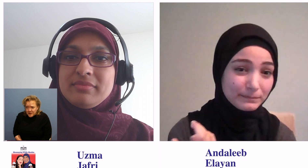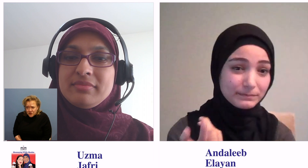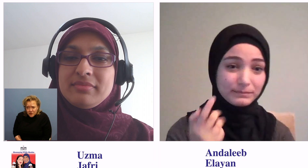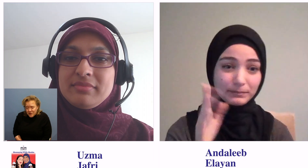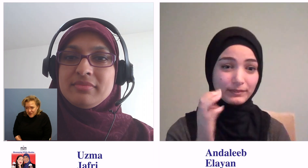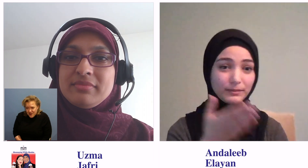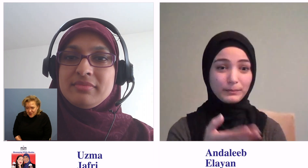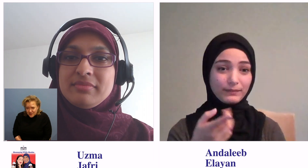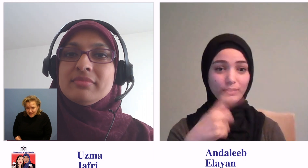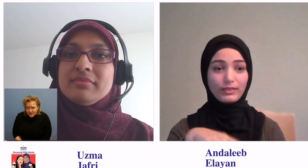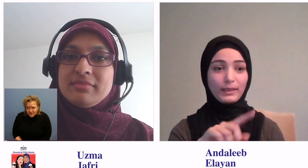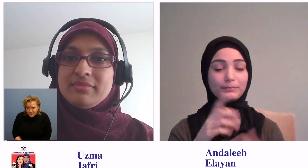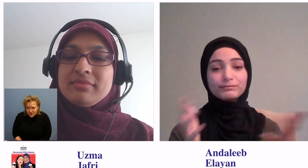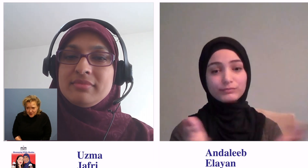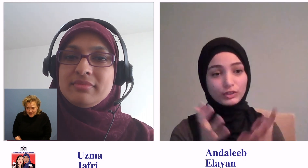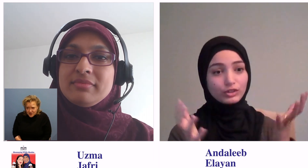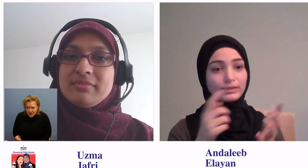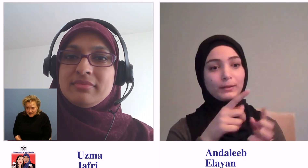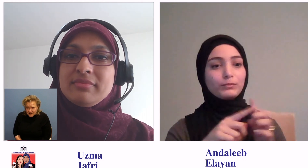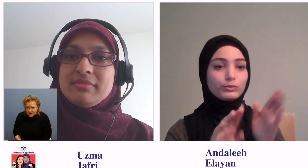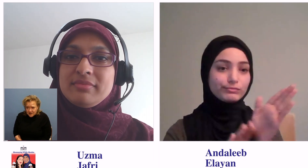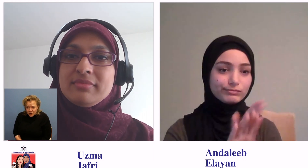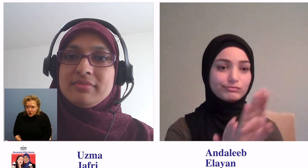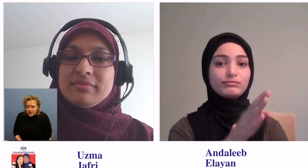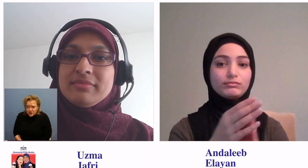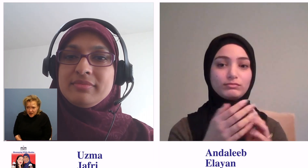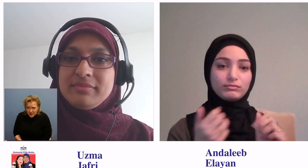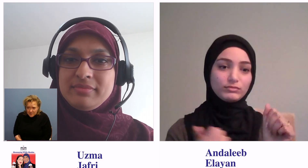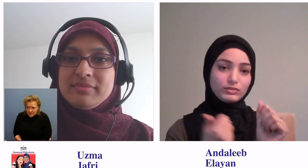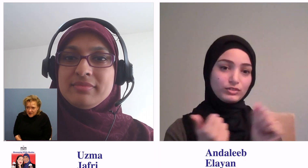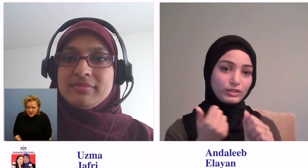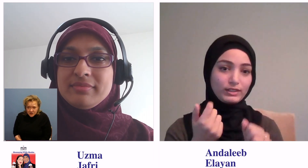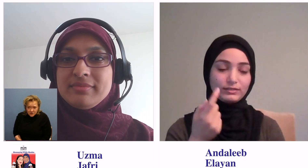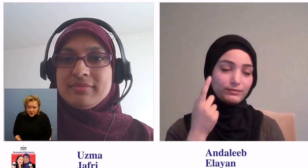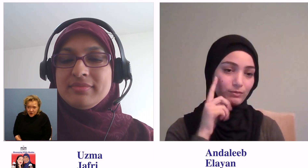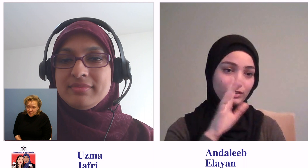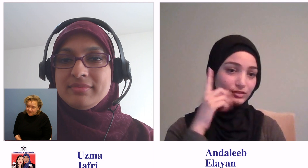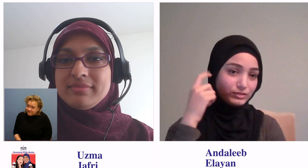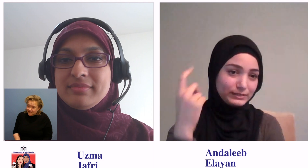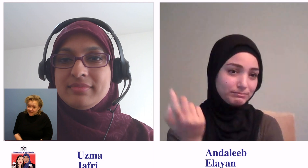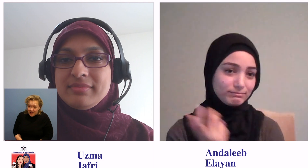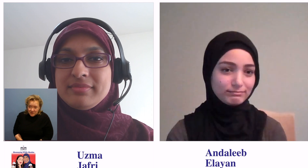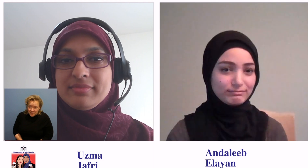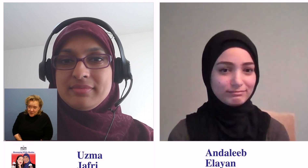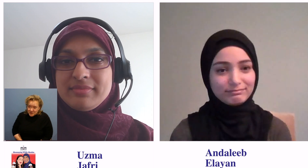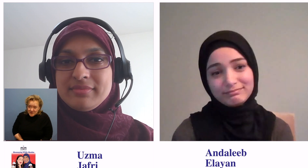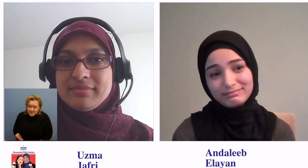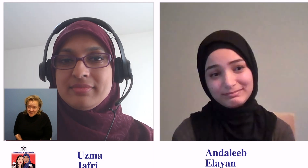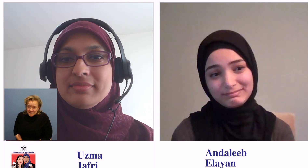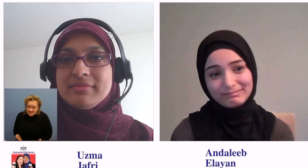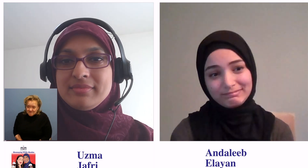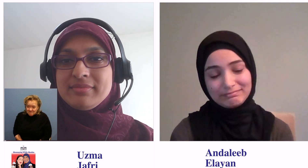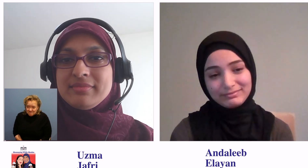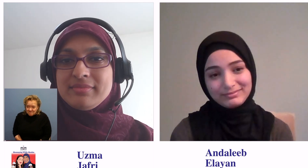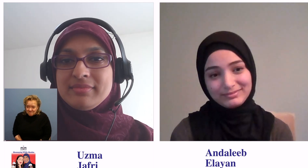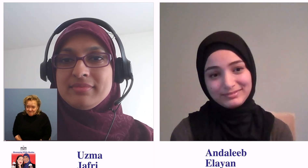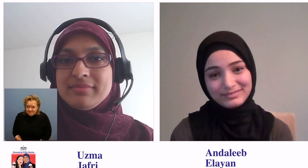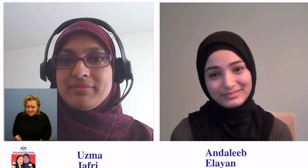Be sure that you're there for your deaf child, encourage them to, you know, follow their own dreams.